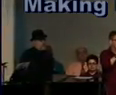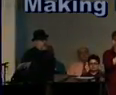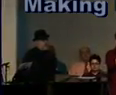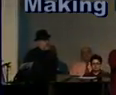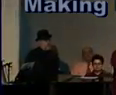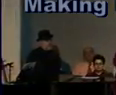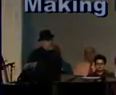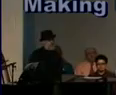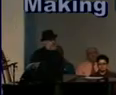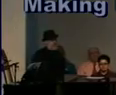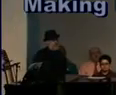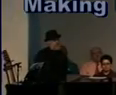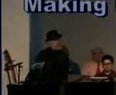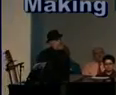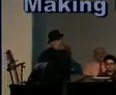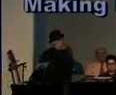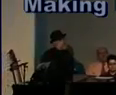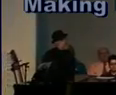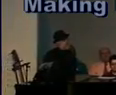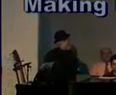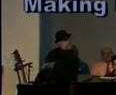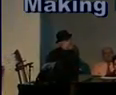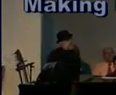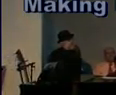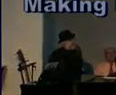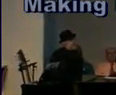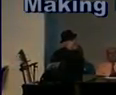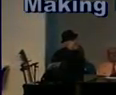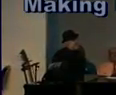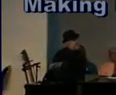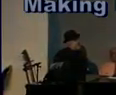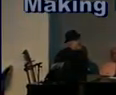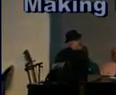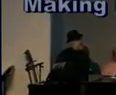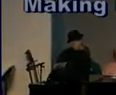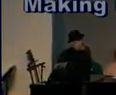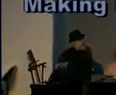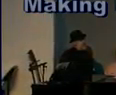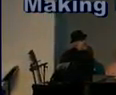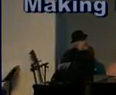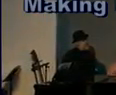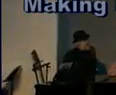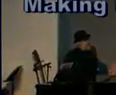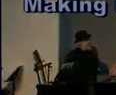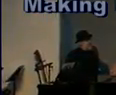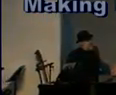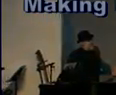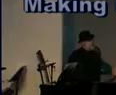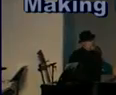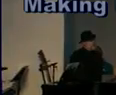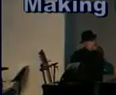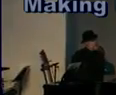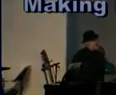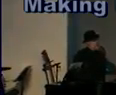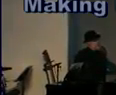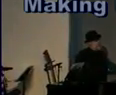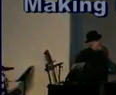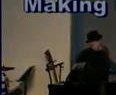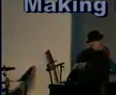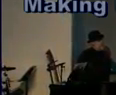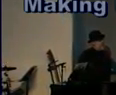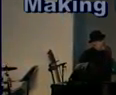man, a carpenter with healing in